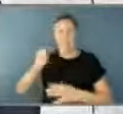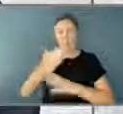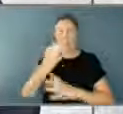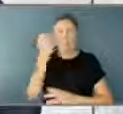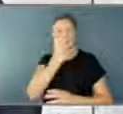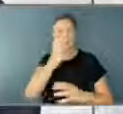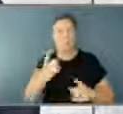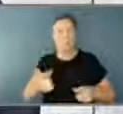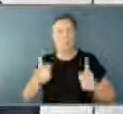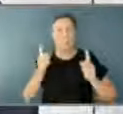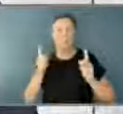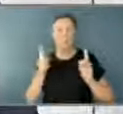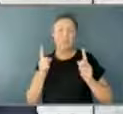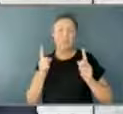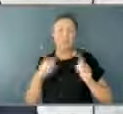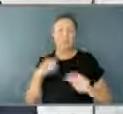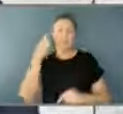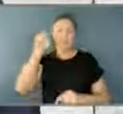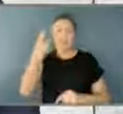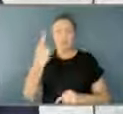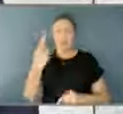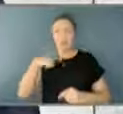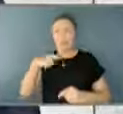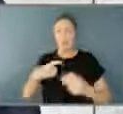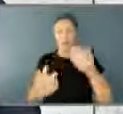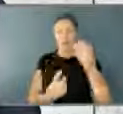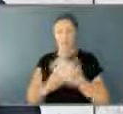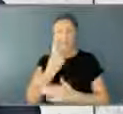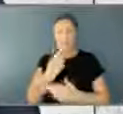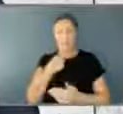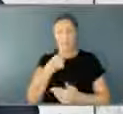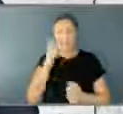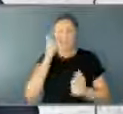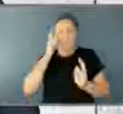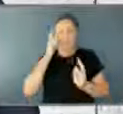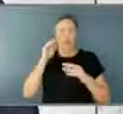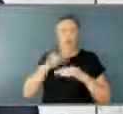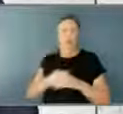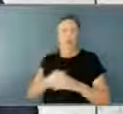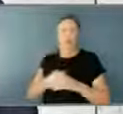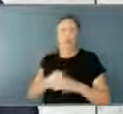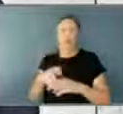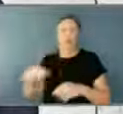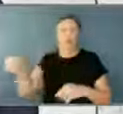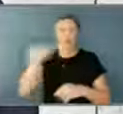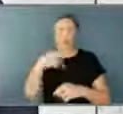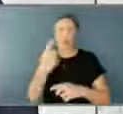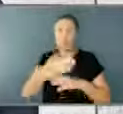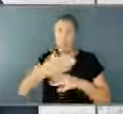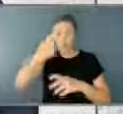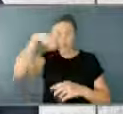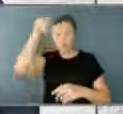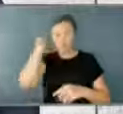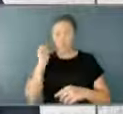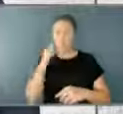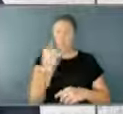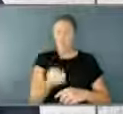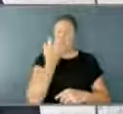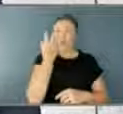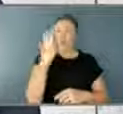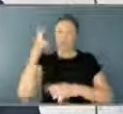that, but we nonetheless are concerned for their safety. There are 2 large air tankers will be assisting with fighting the fire in